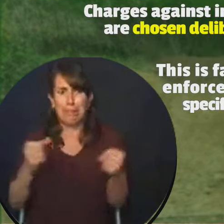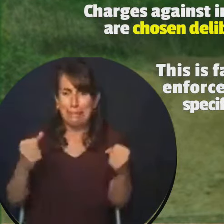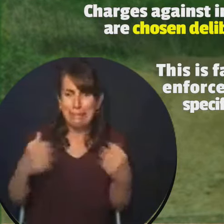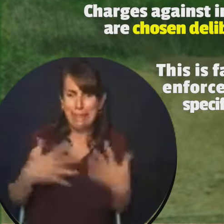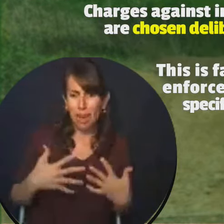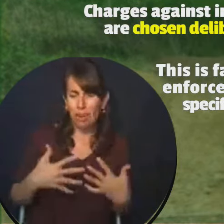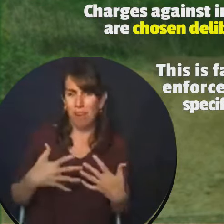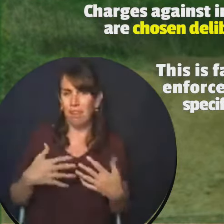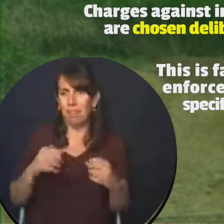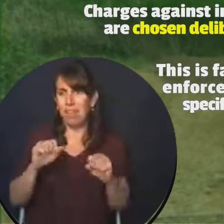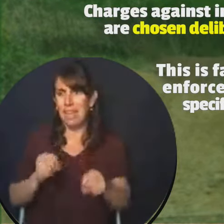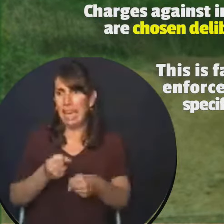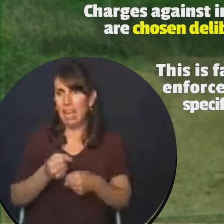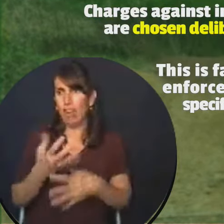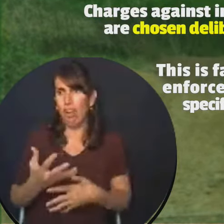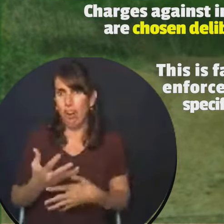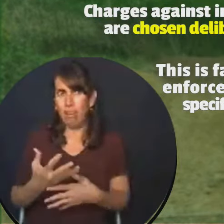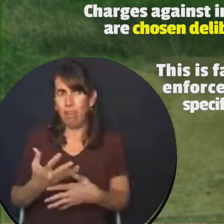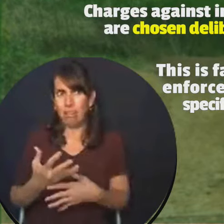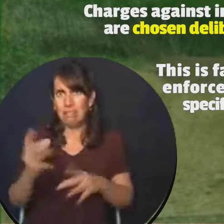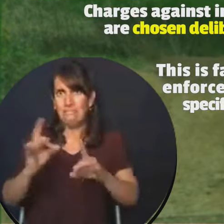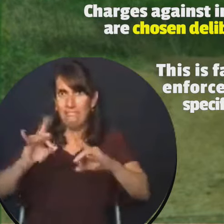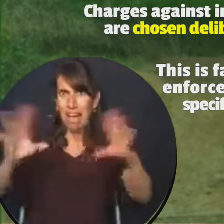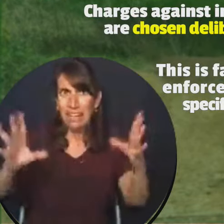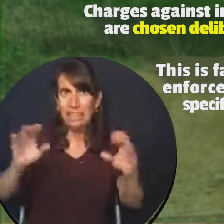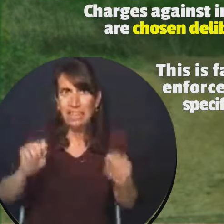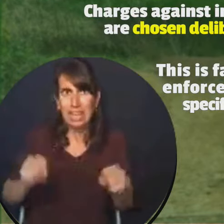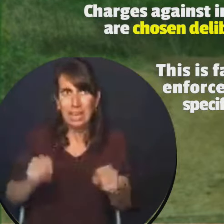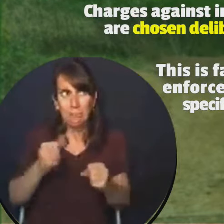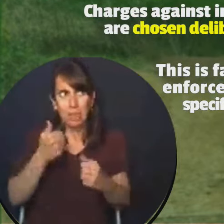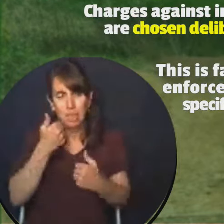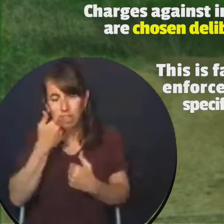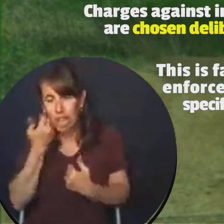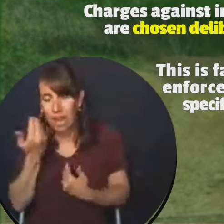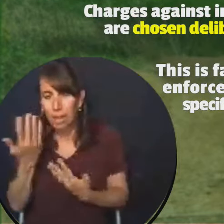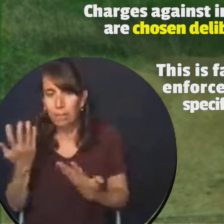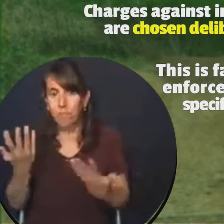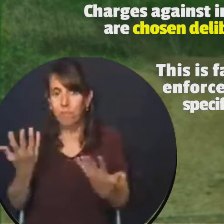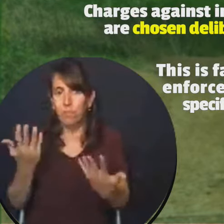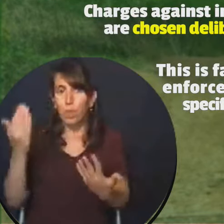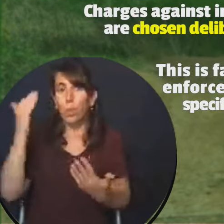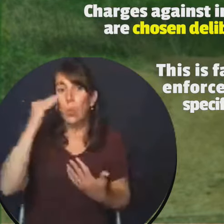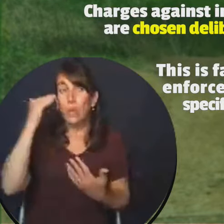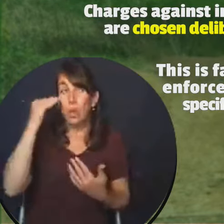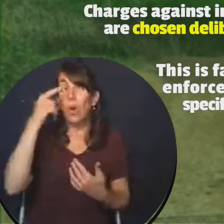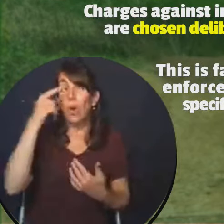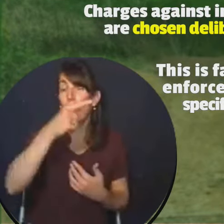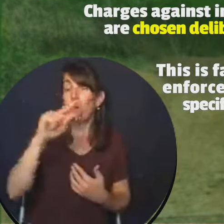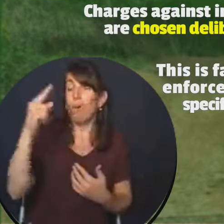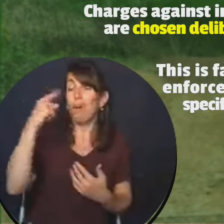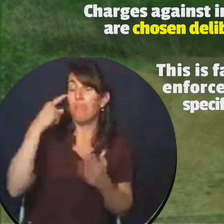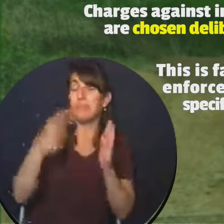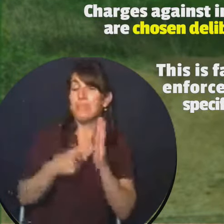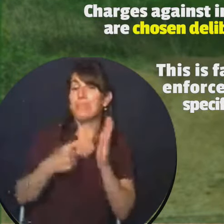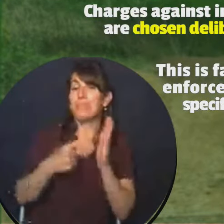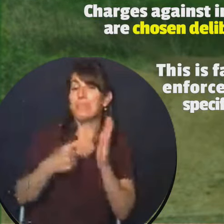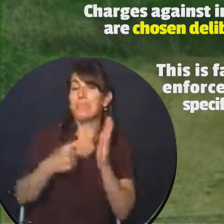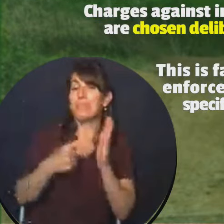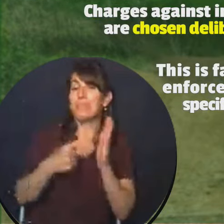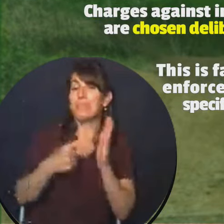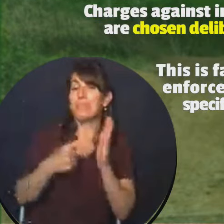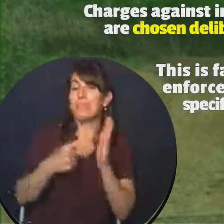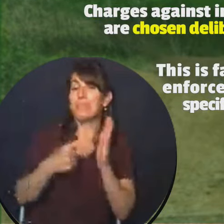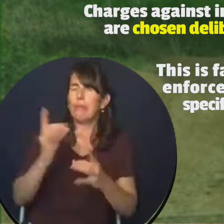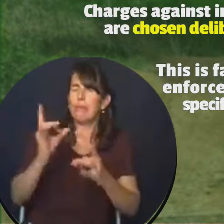see every day in our communities how law enforcement and prosecutors use upcharging and specific allegations to sound scary